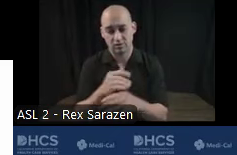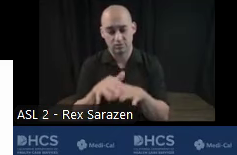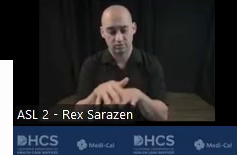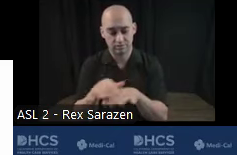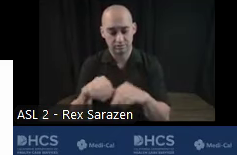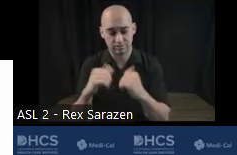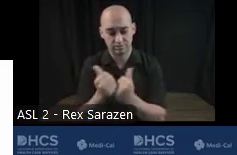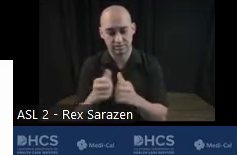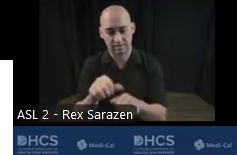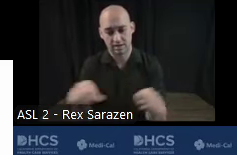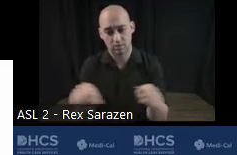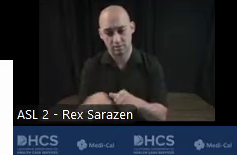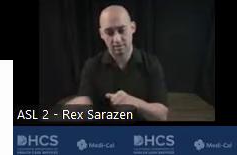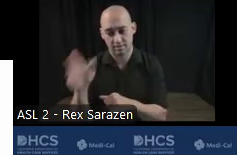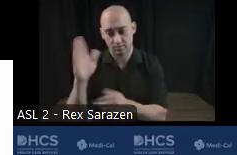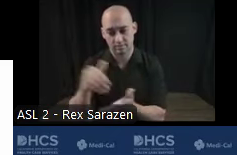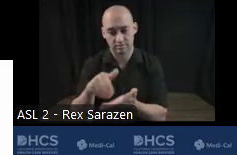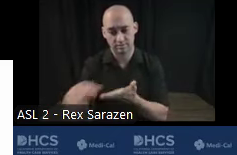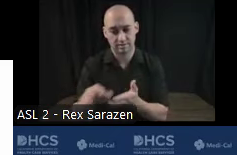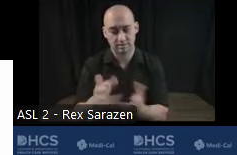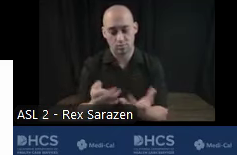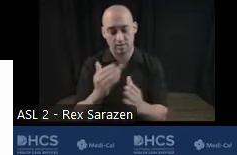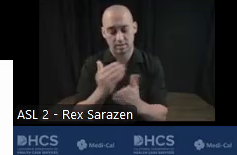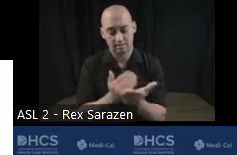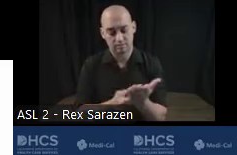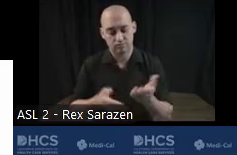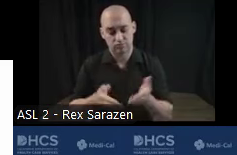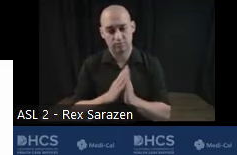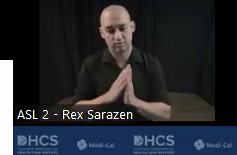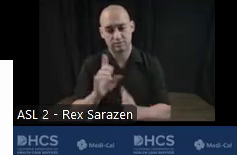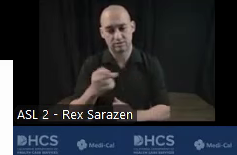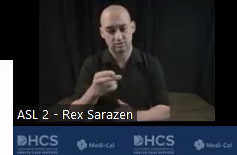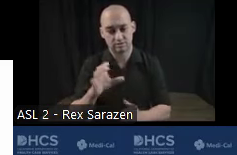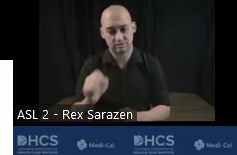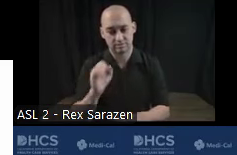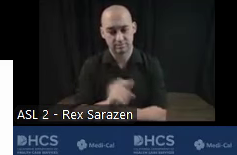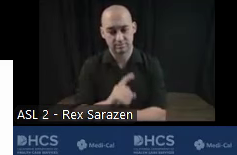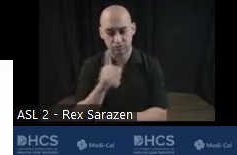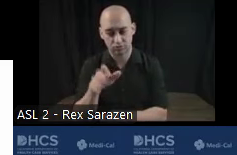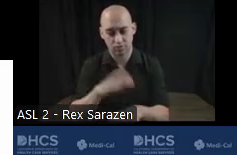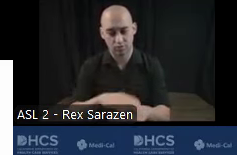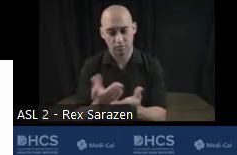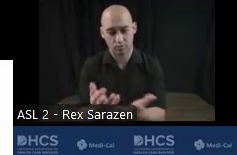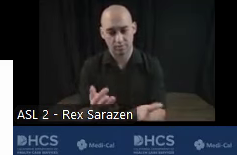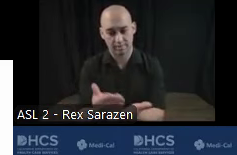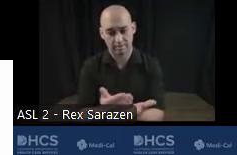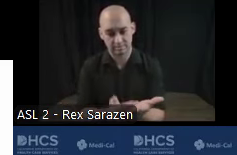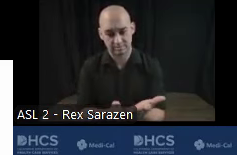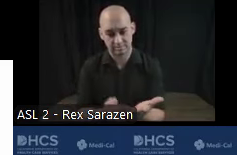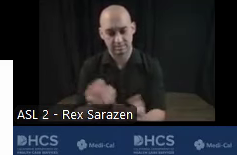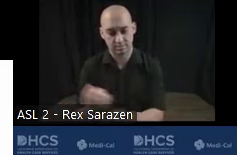will submit a wait list request to DHCS, and we will make sure that the person is on the wait list and in the appropriate